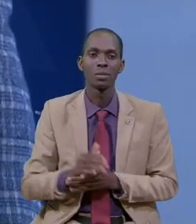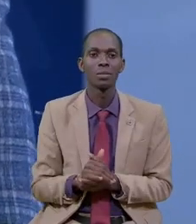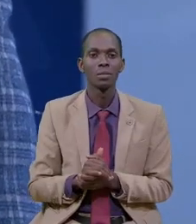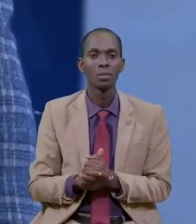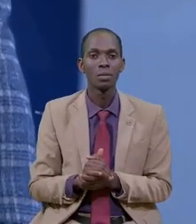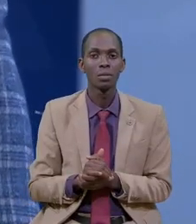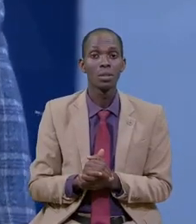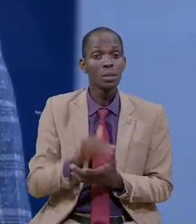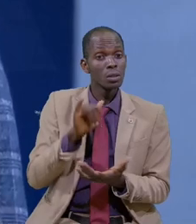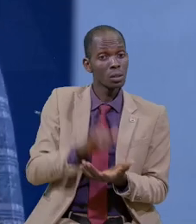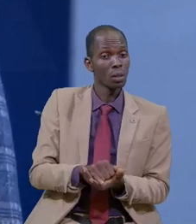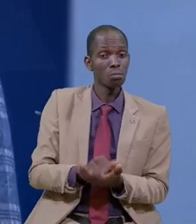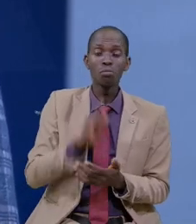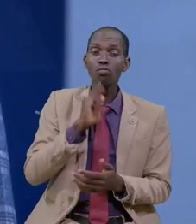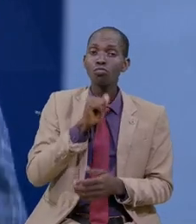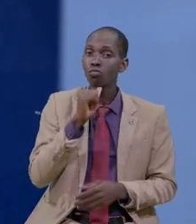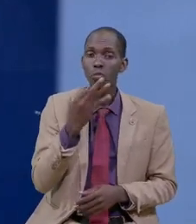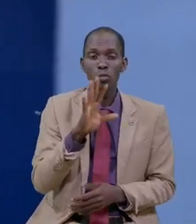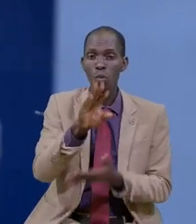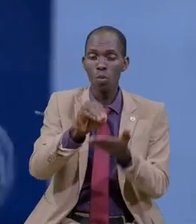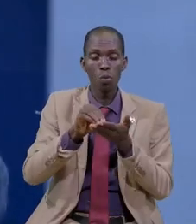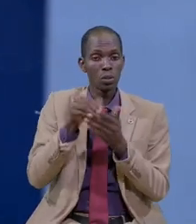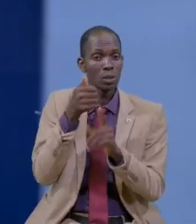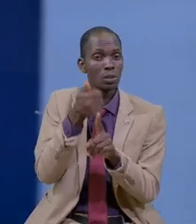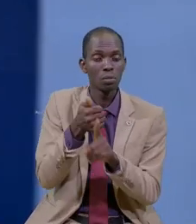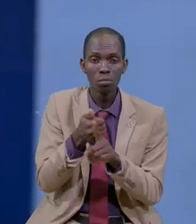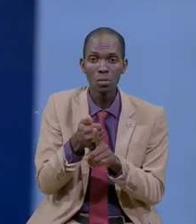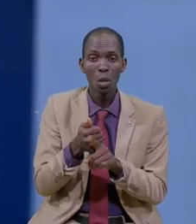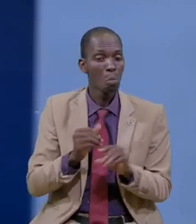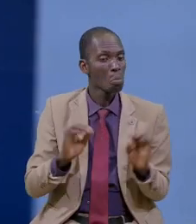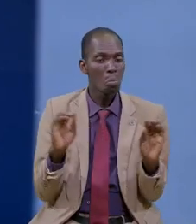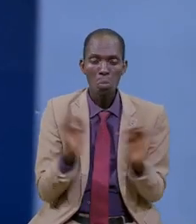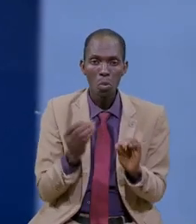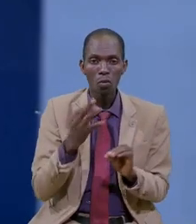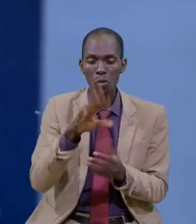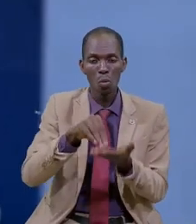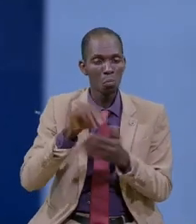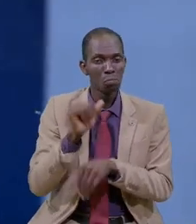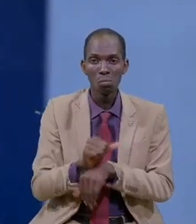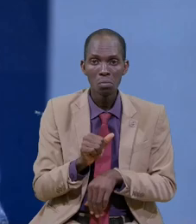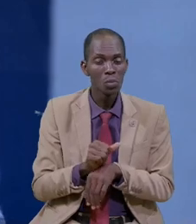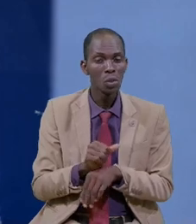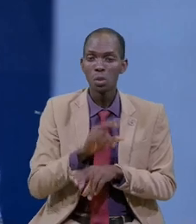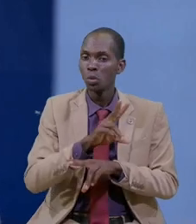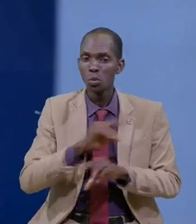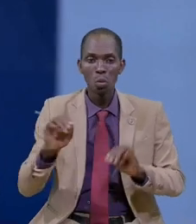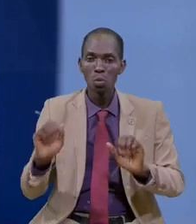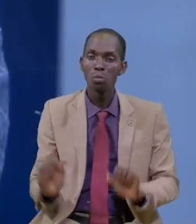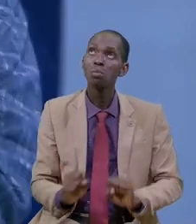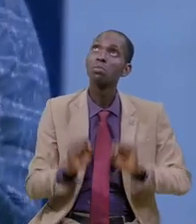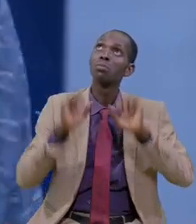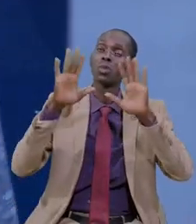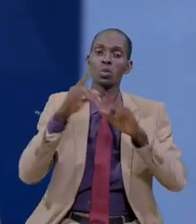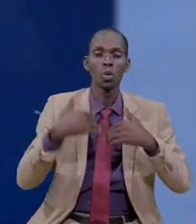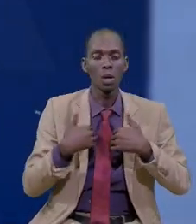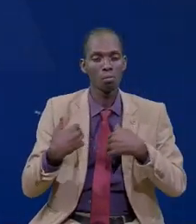foi. Not of yourselves. Cela ne vient pas de vous. Nothing you have done. Il n'y a rien que vous avez pu faire. No sacrifice you have made. Il n'y a pas de